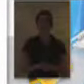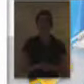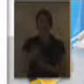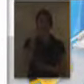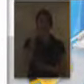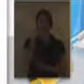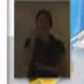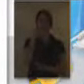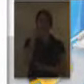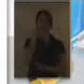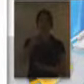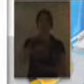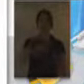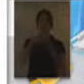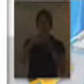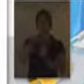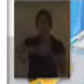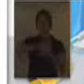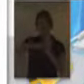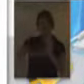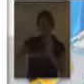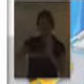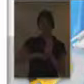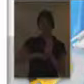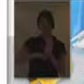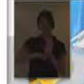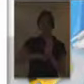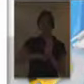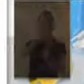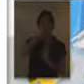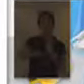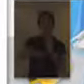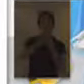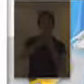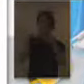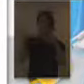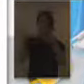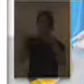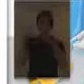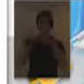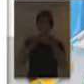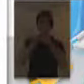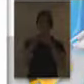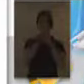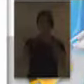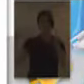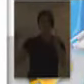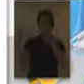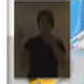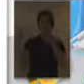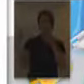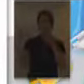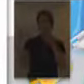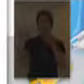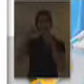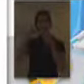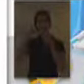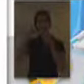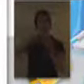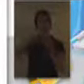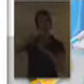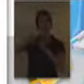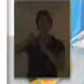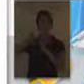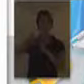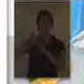So an example of this application is as follows, and reflected on the screen.